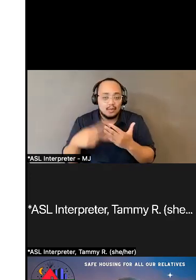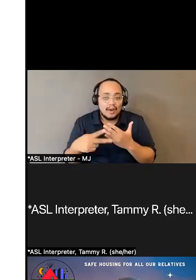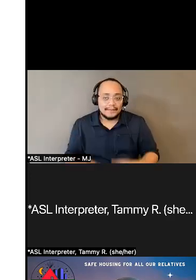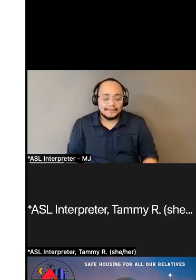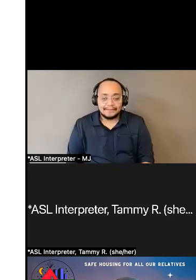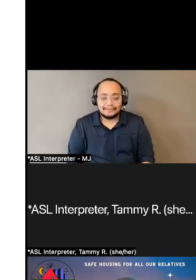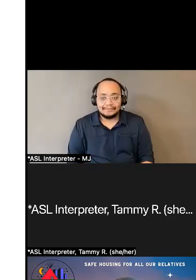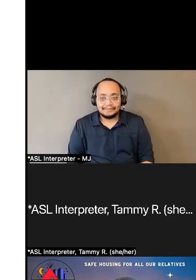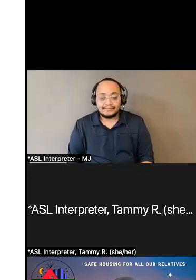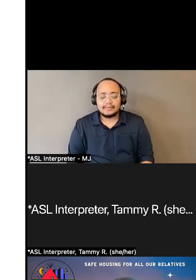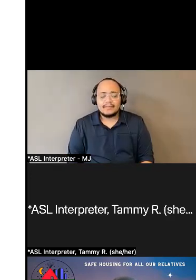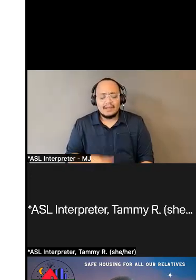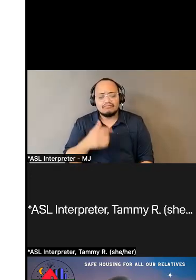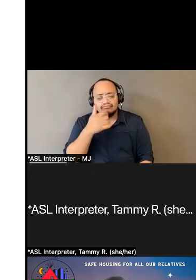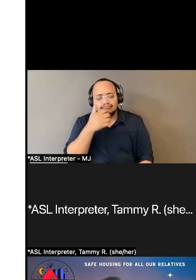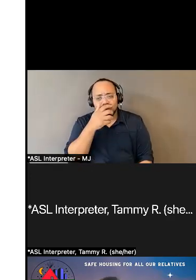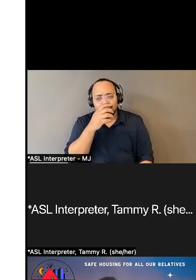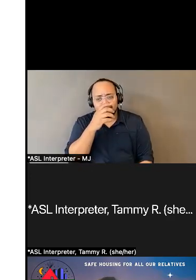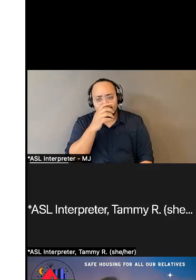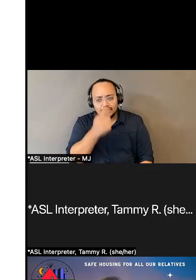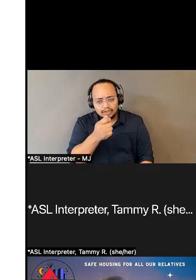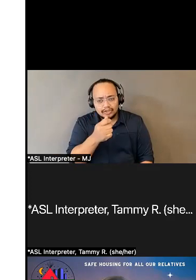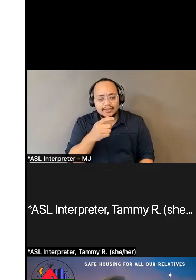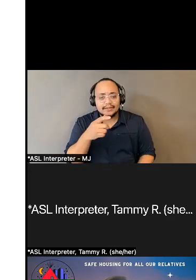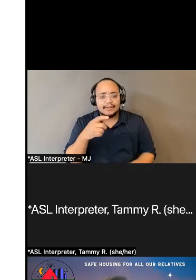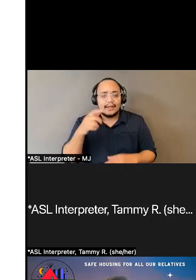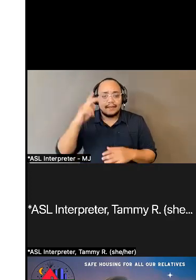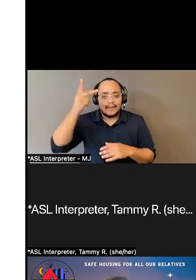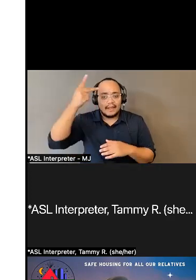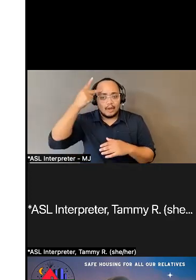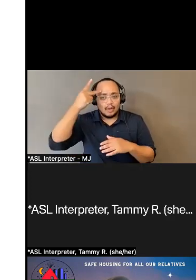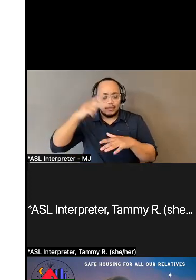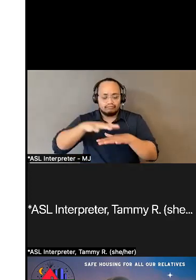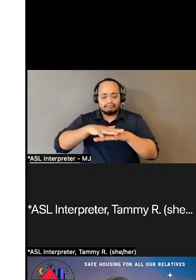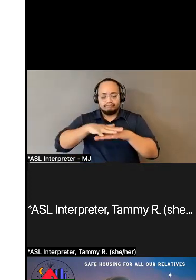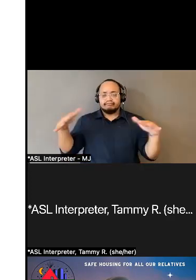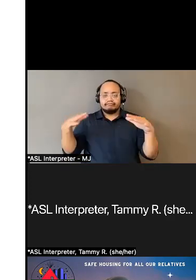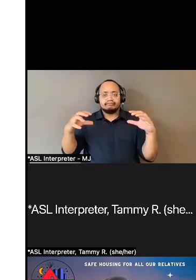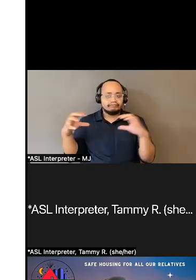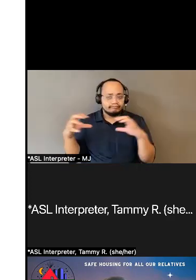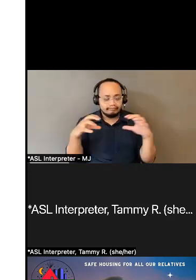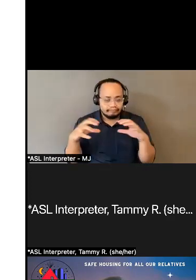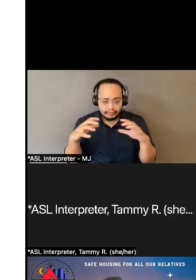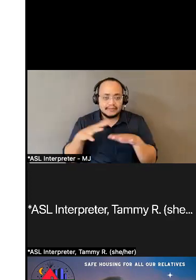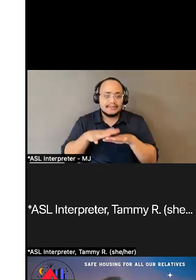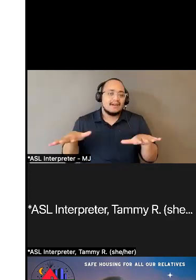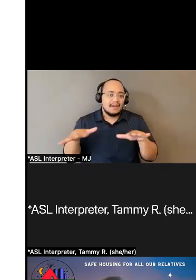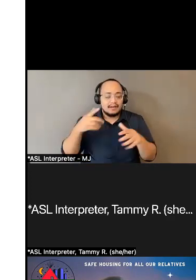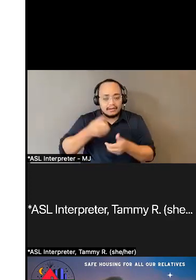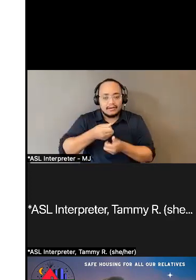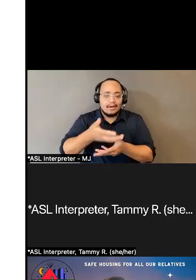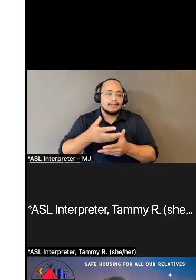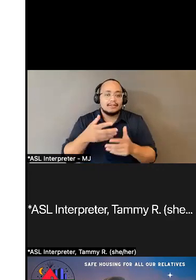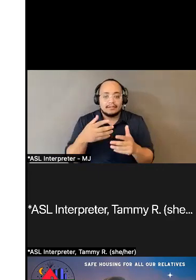And then, interestingly, political oppression, political divide actually came up routinely as exacerbating trauma in severe